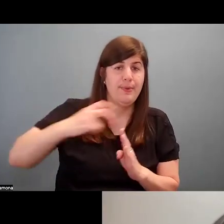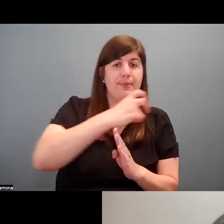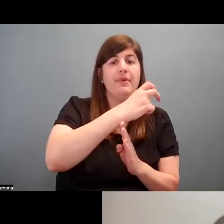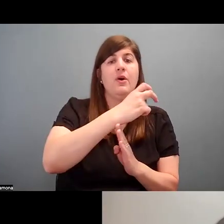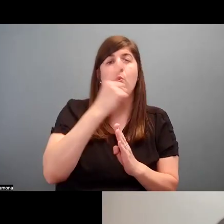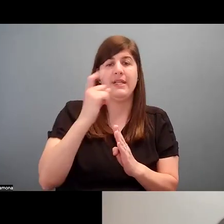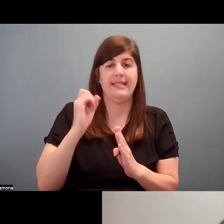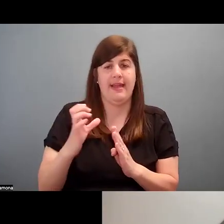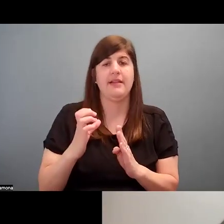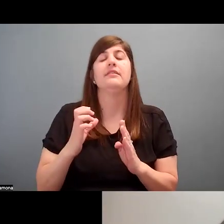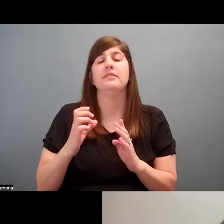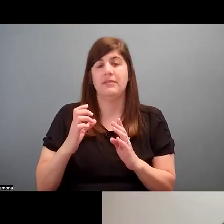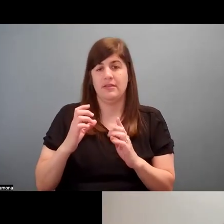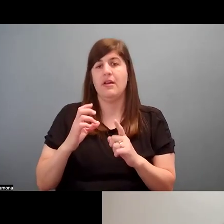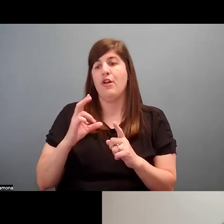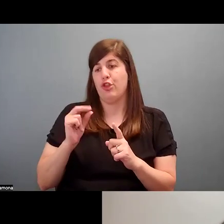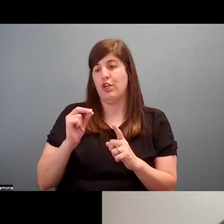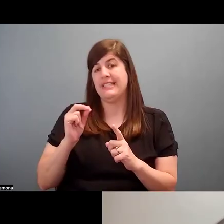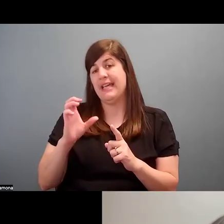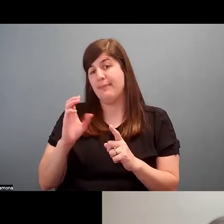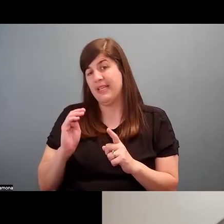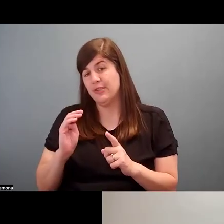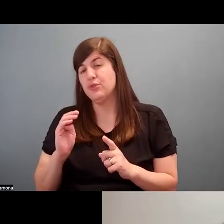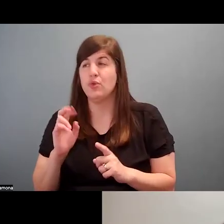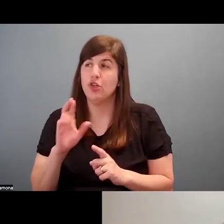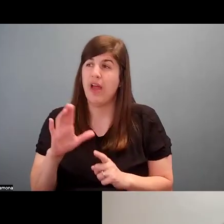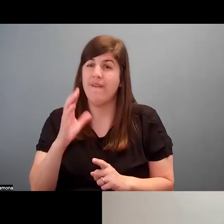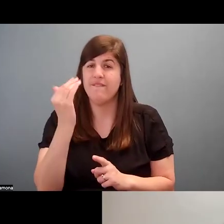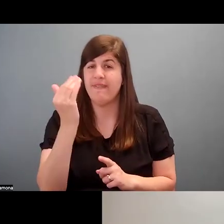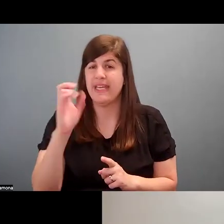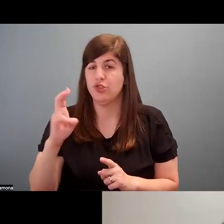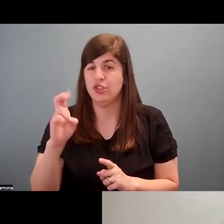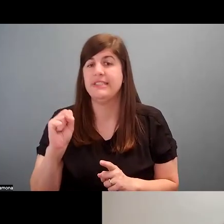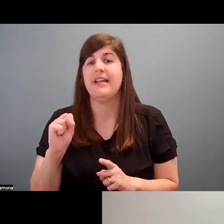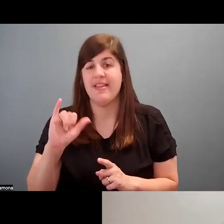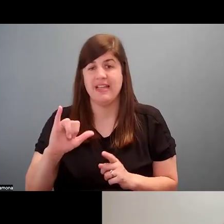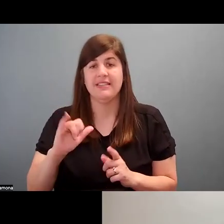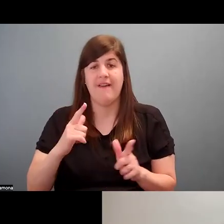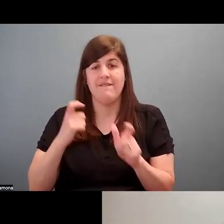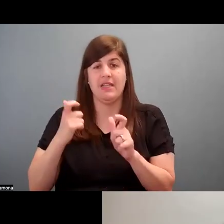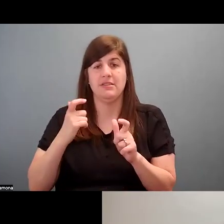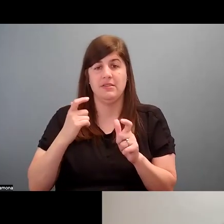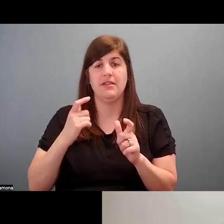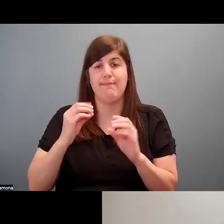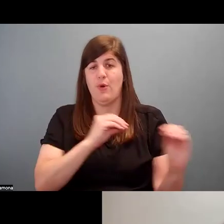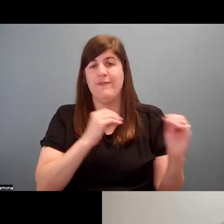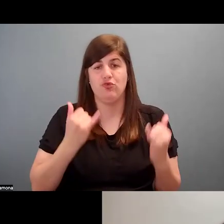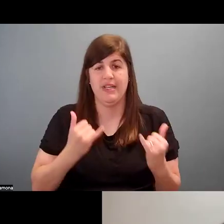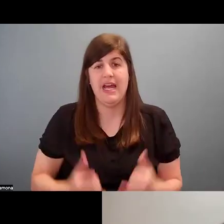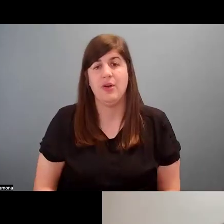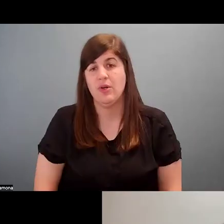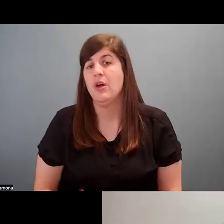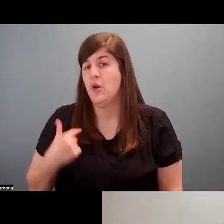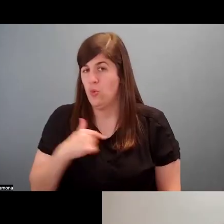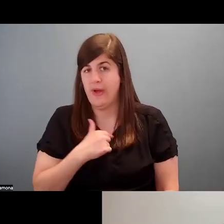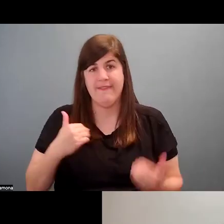That one was 30 centimeters or 15, around 15 inches. That's how fast it goes right now. Cool. We've had a lot